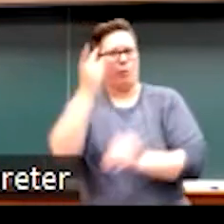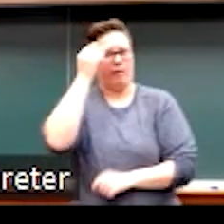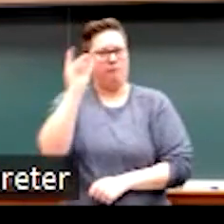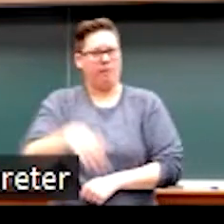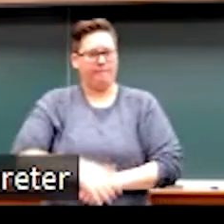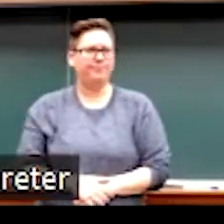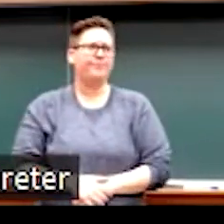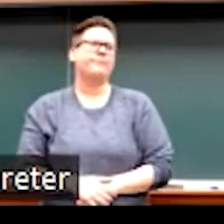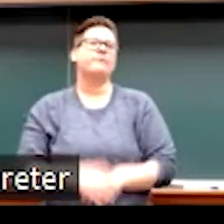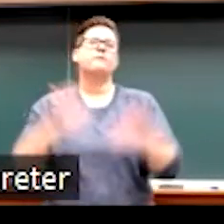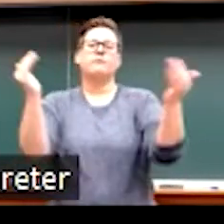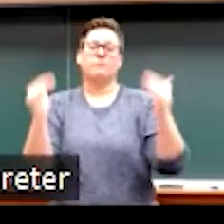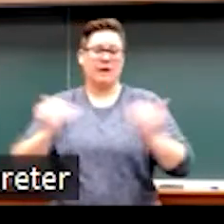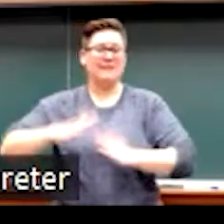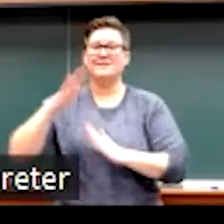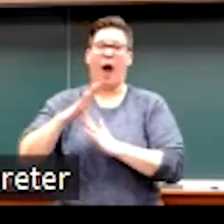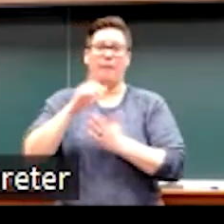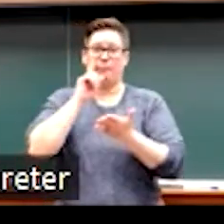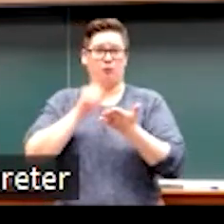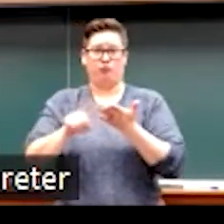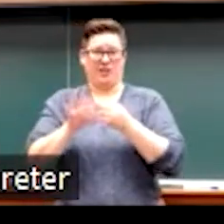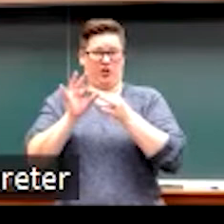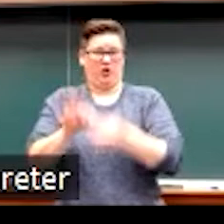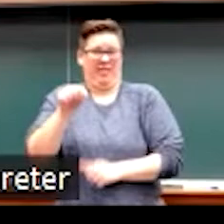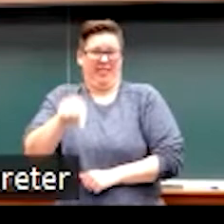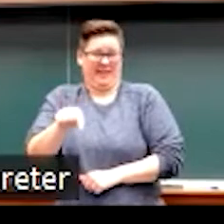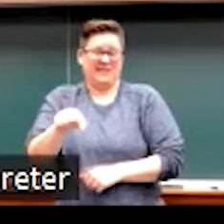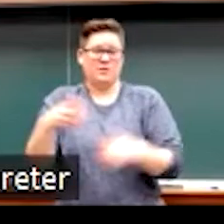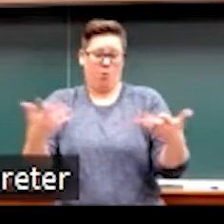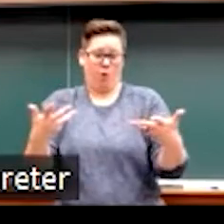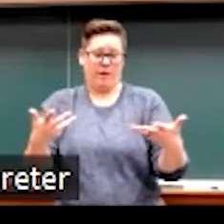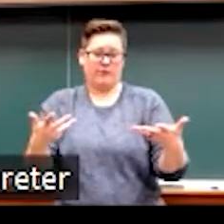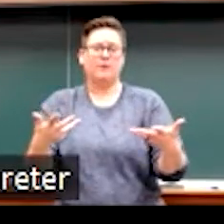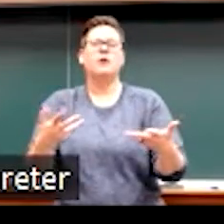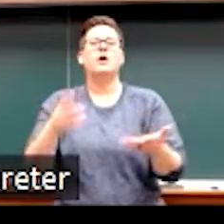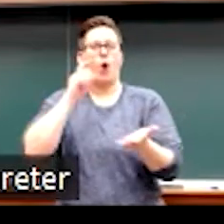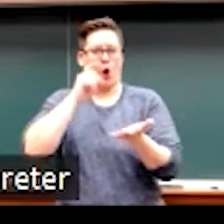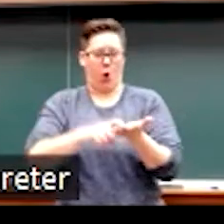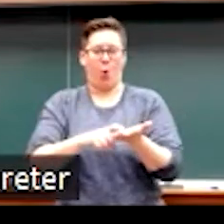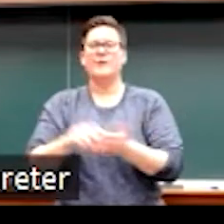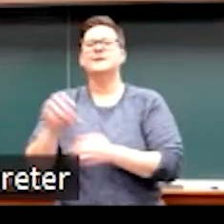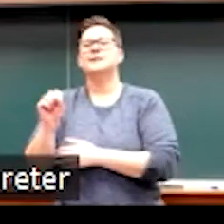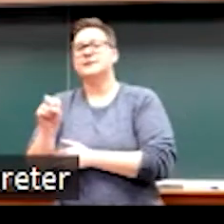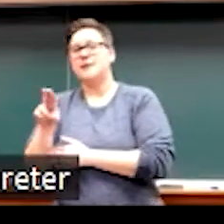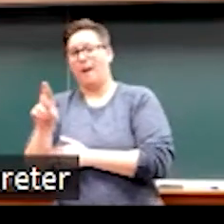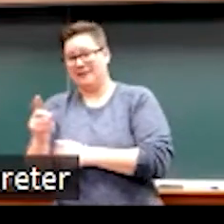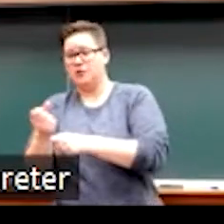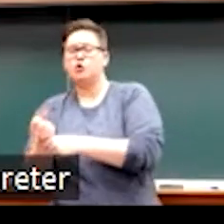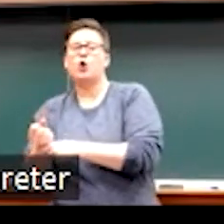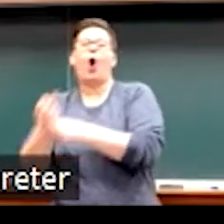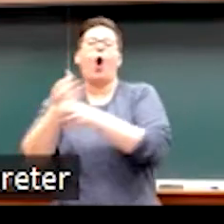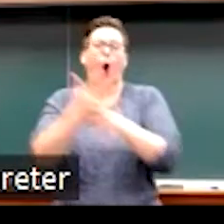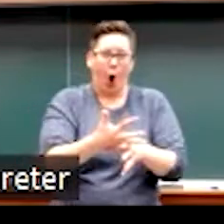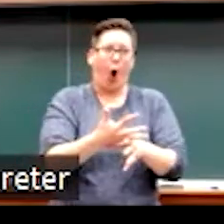Finally, the biggest literature in this area and the most conclusive is the causal role of substance use in the onset